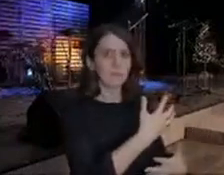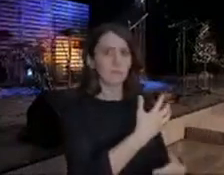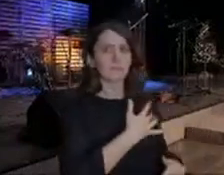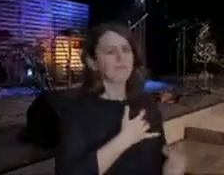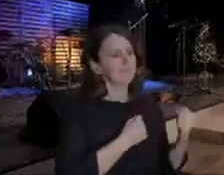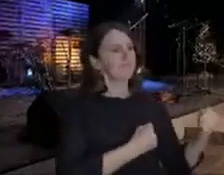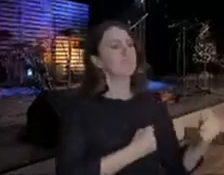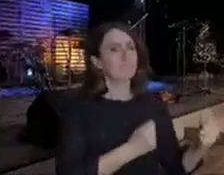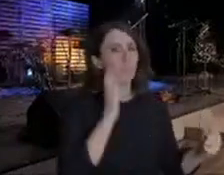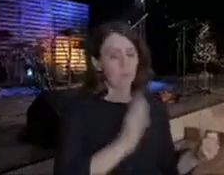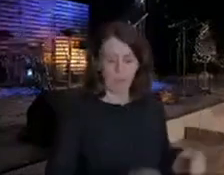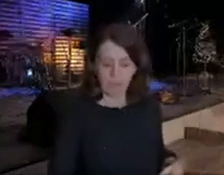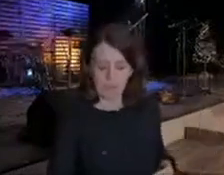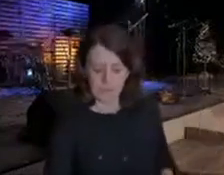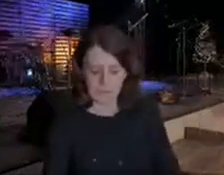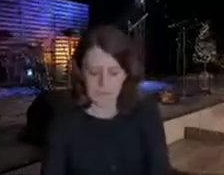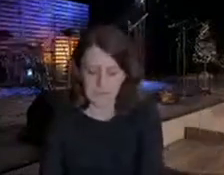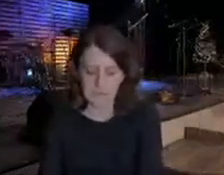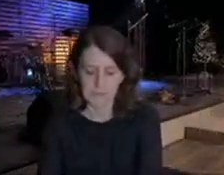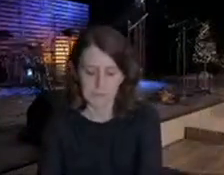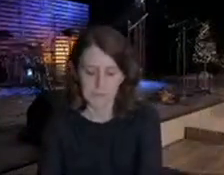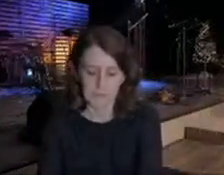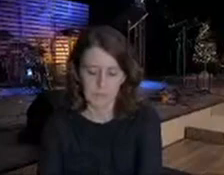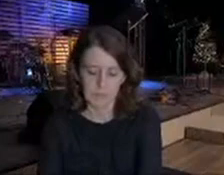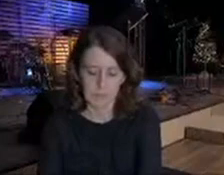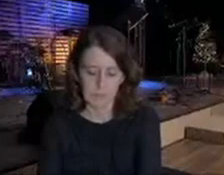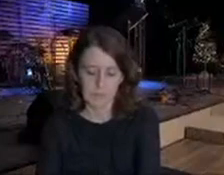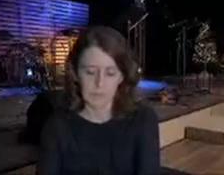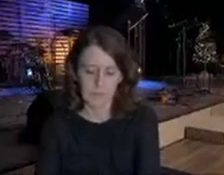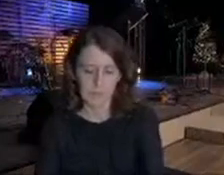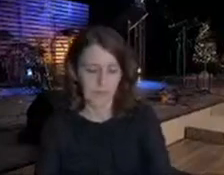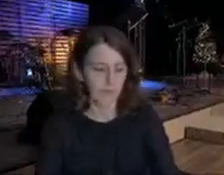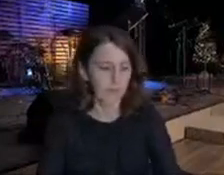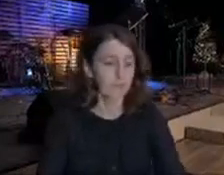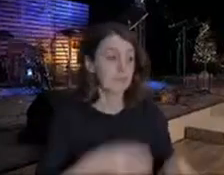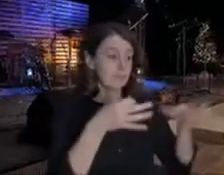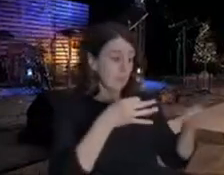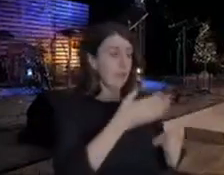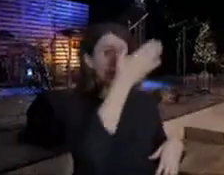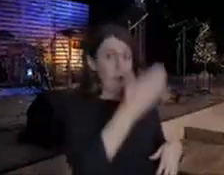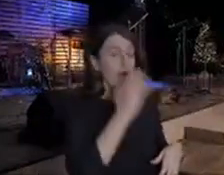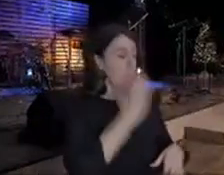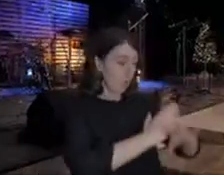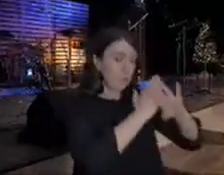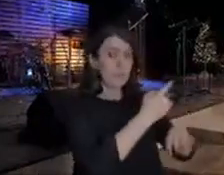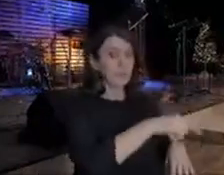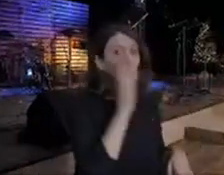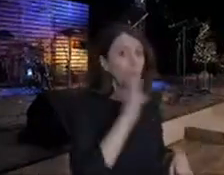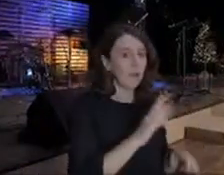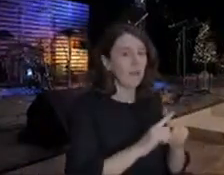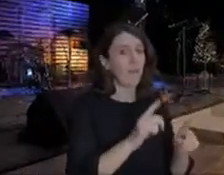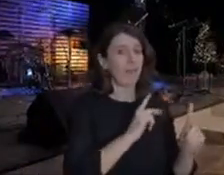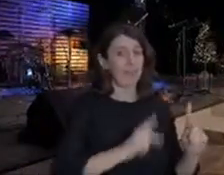heart. Just these reminders that God has him. Essentially, don't worry about all of that. God is going to protect you.